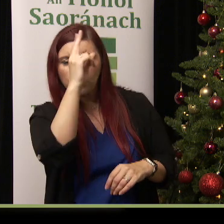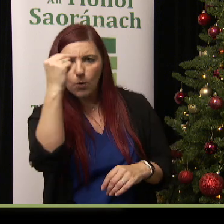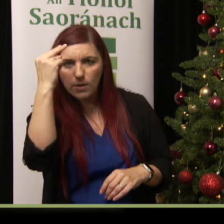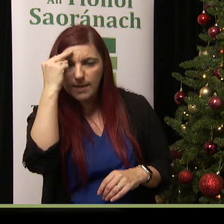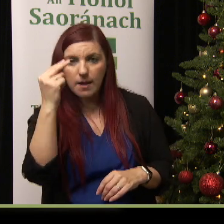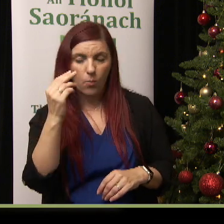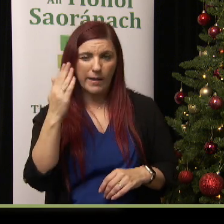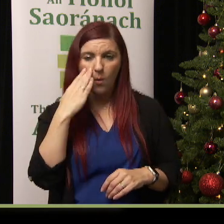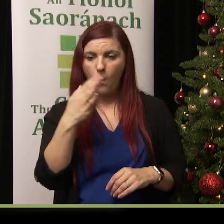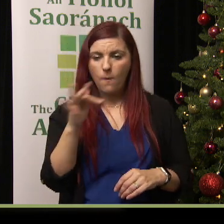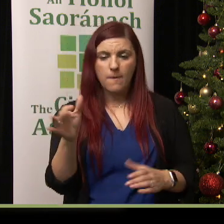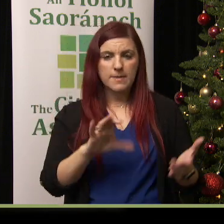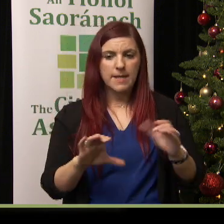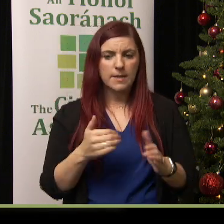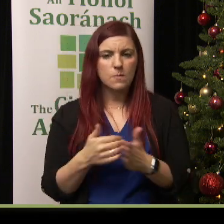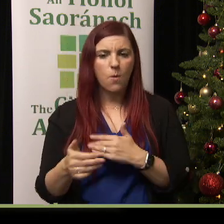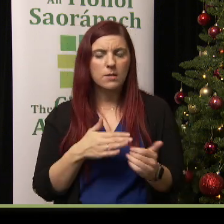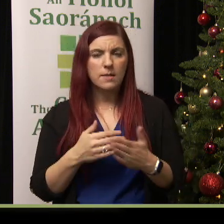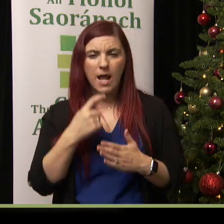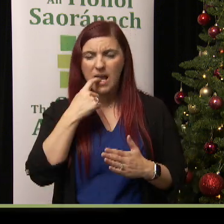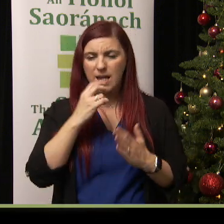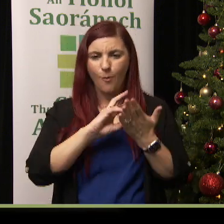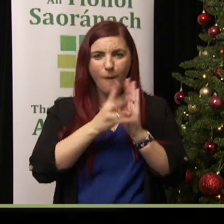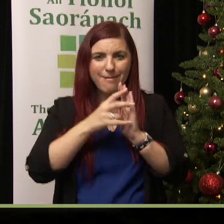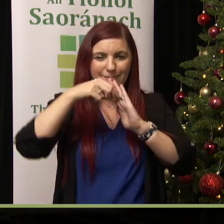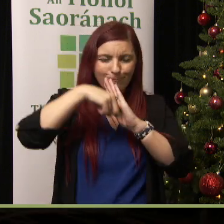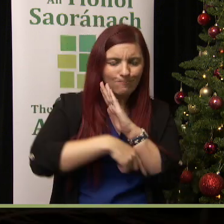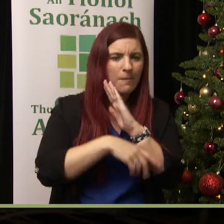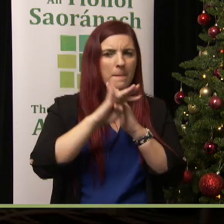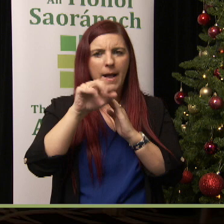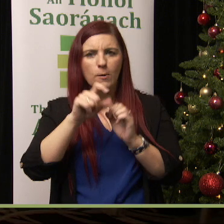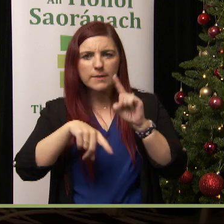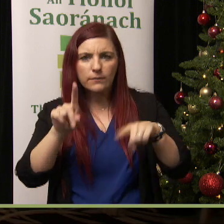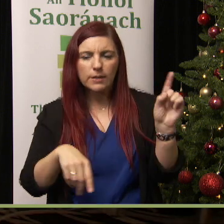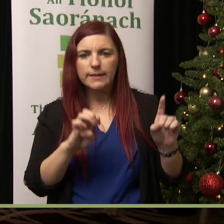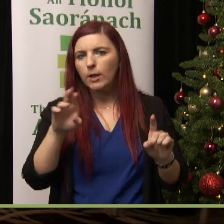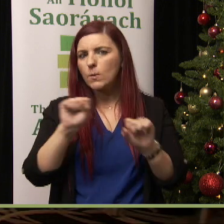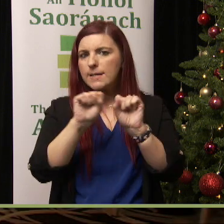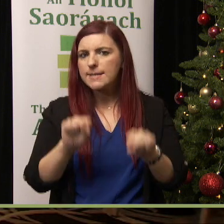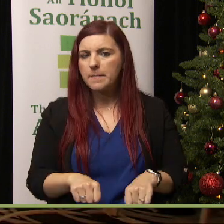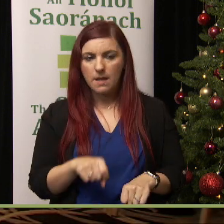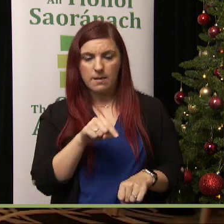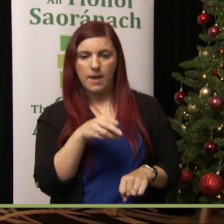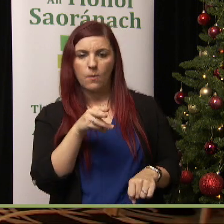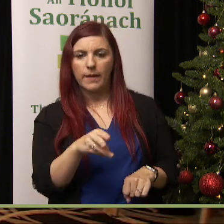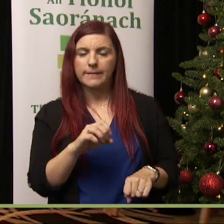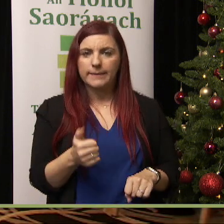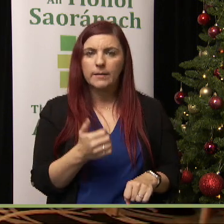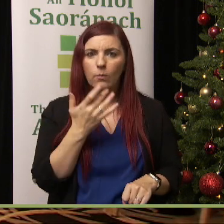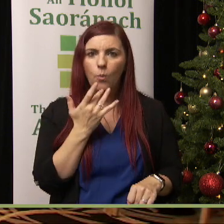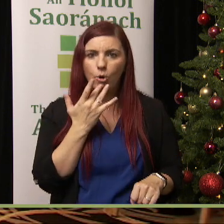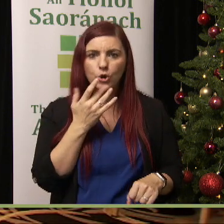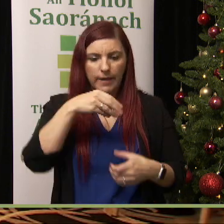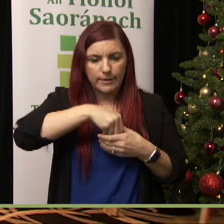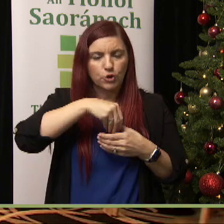from science is that rich, biodiverse ecosystems, they keep water within